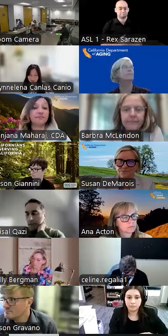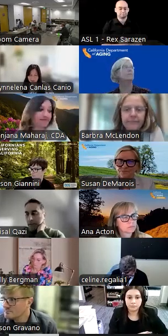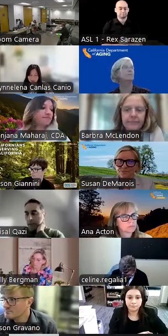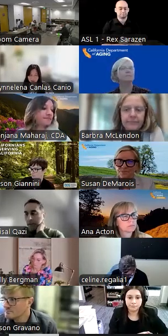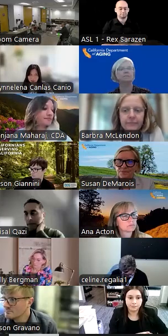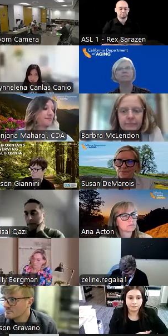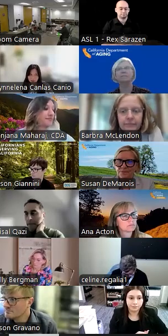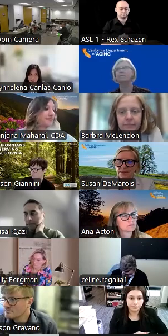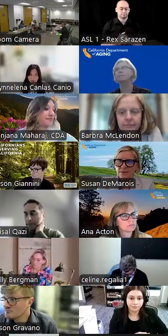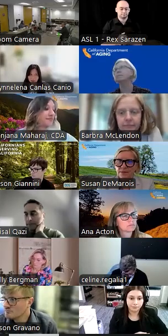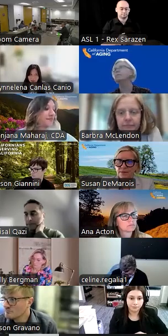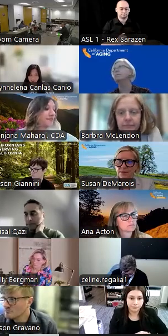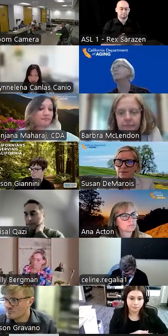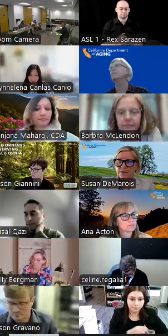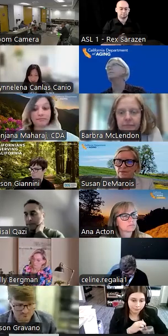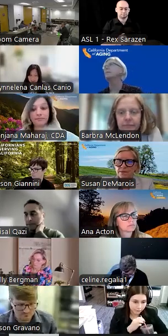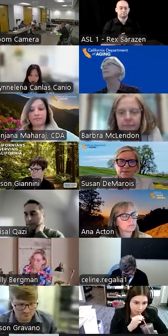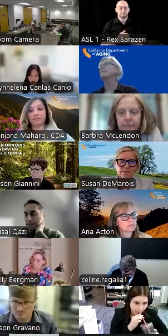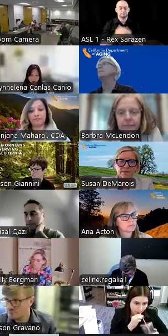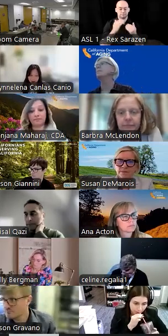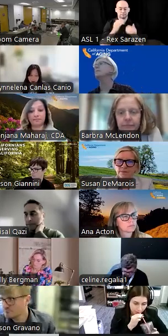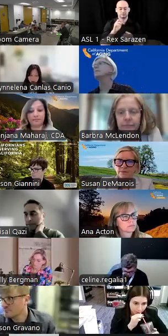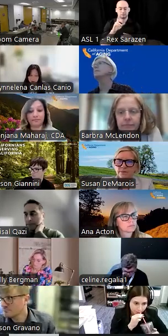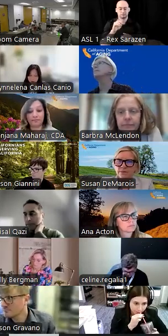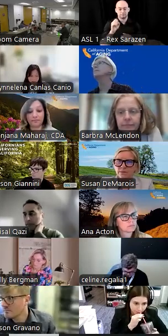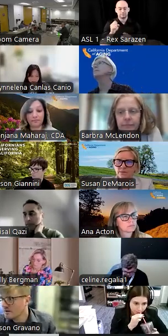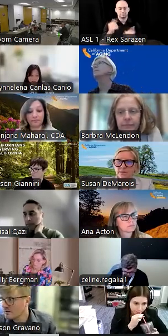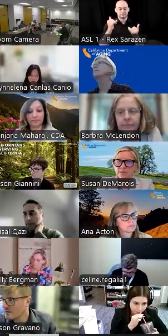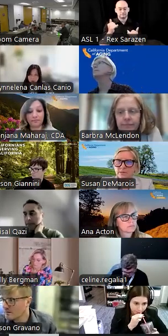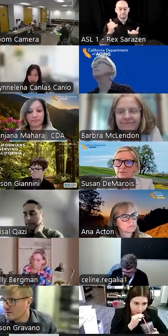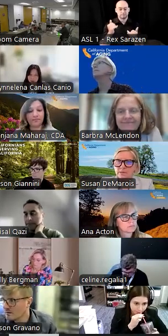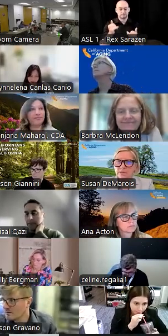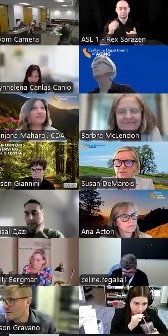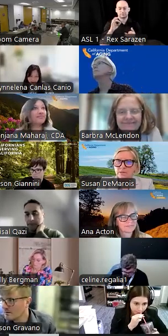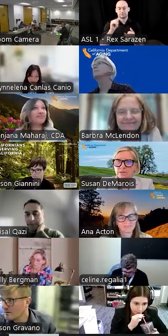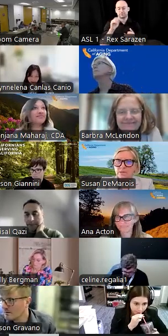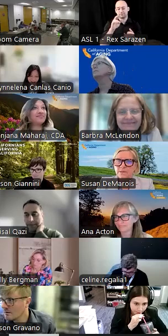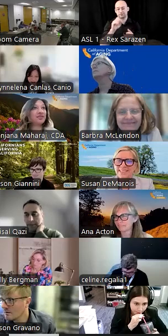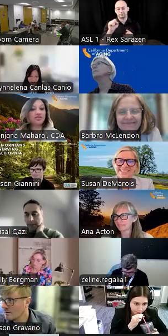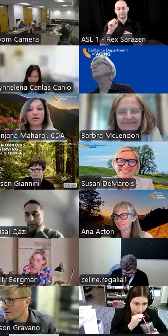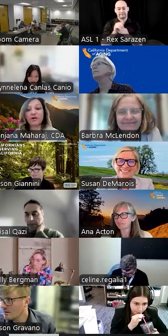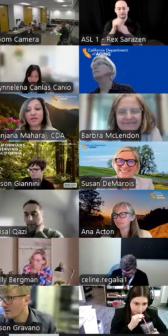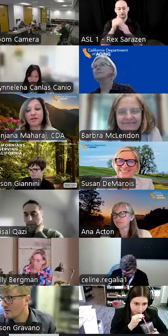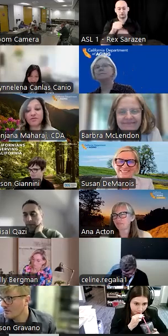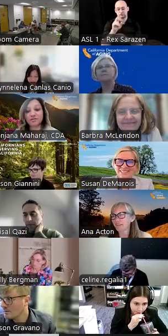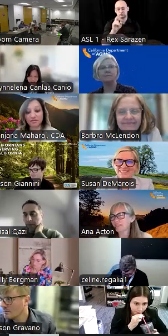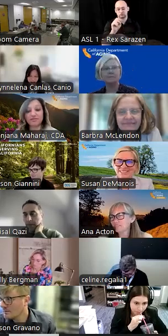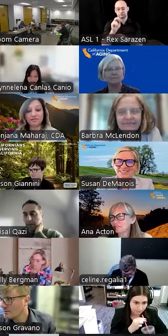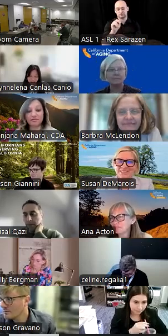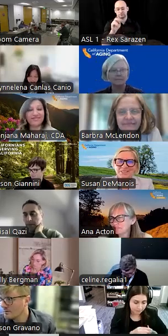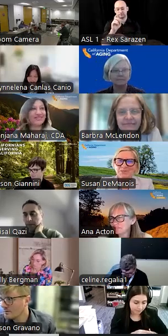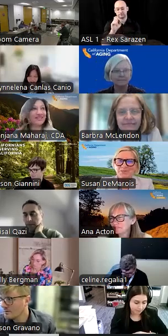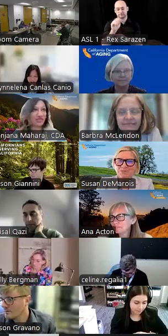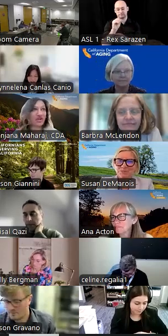Great. Thank you so much, Carlos. Now we have our fearless leader, Susan Damaris, Director of